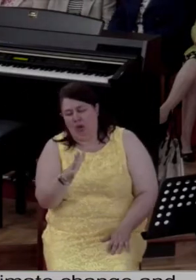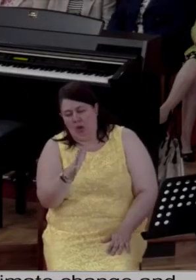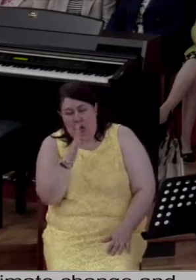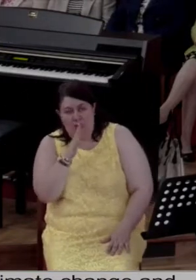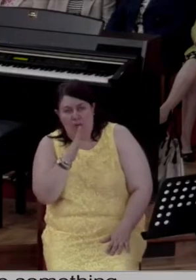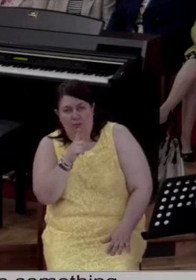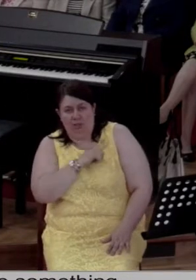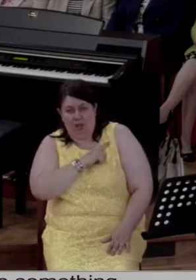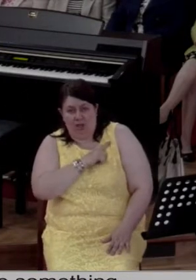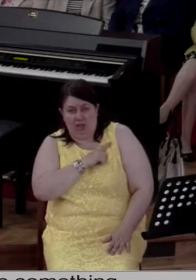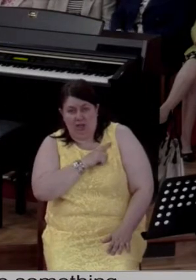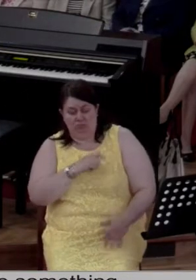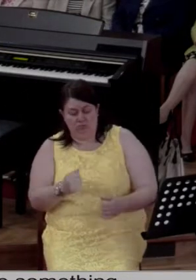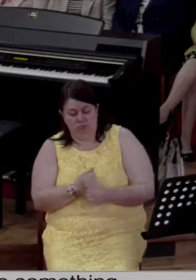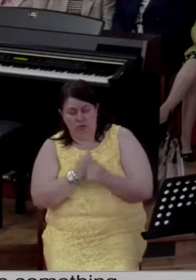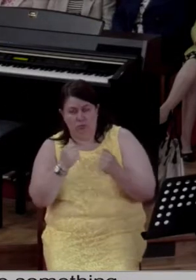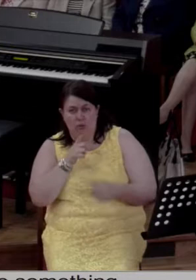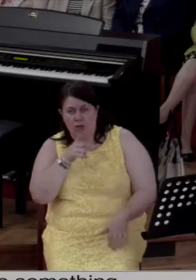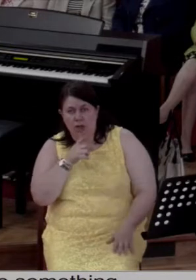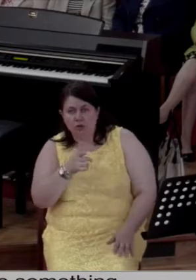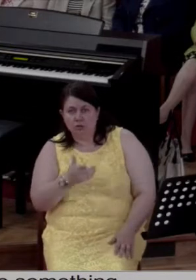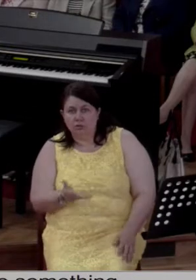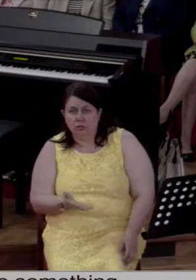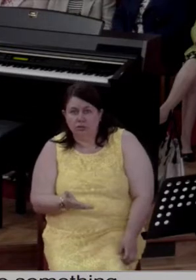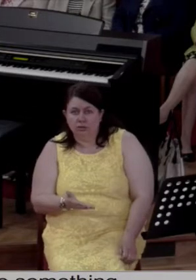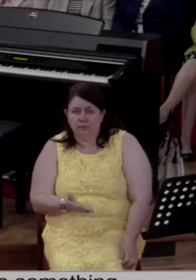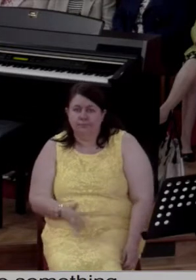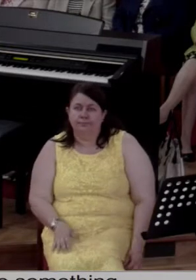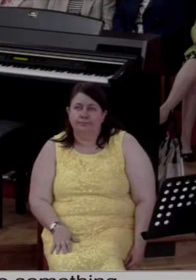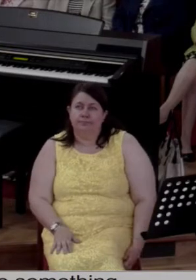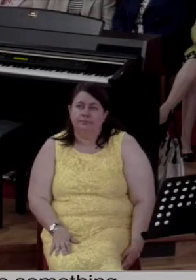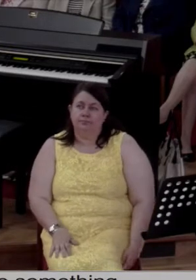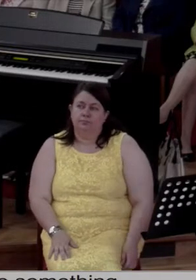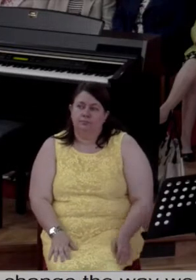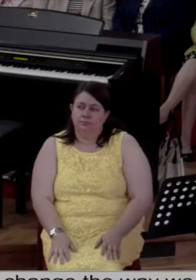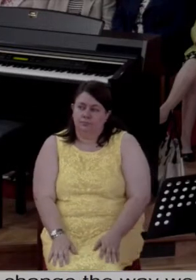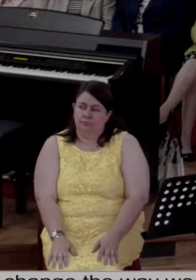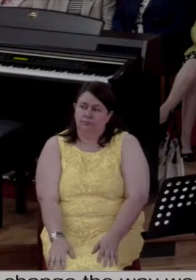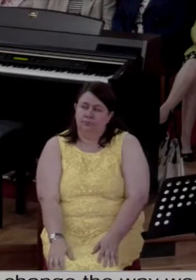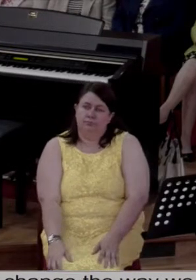contributing to what we have available to us on the national grid.